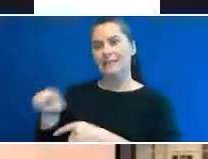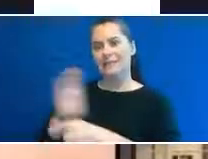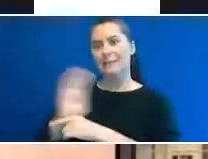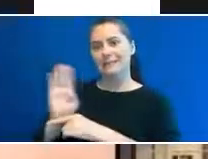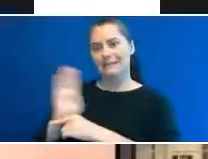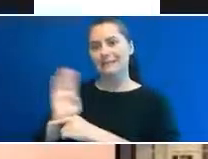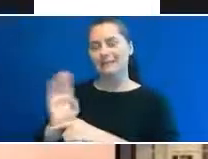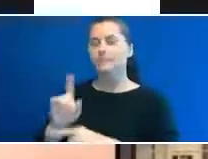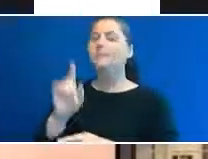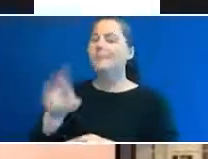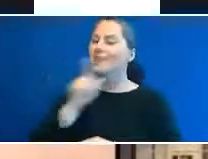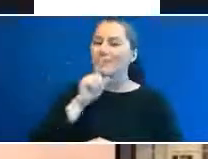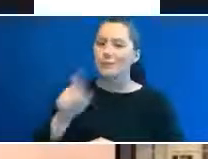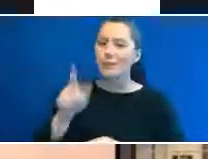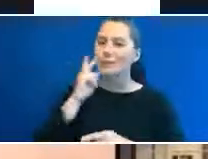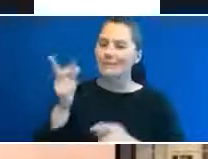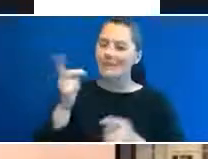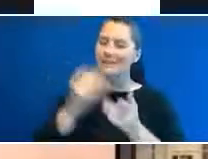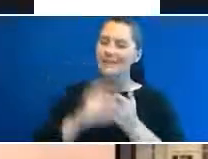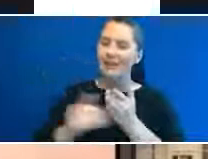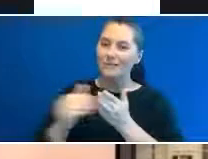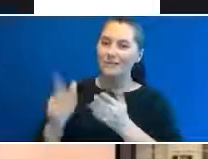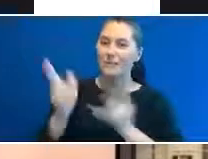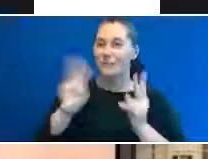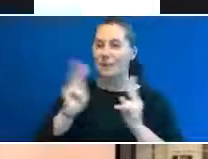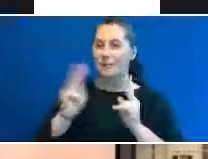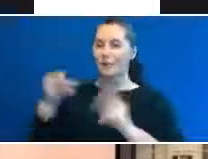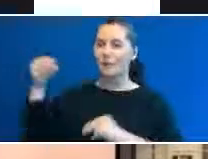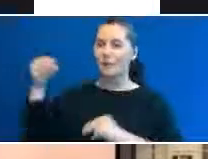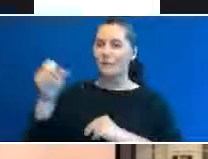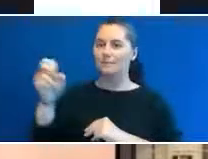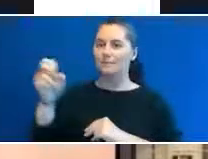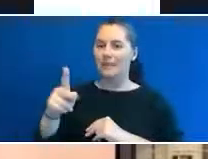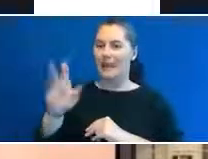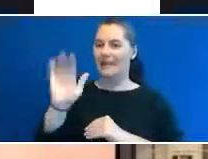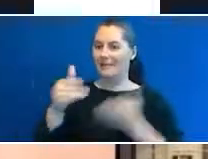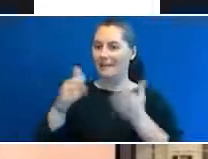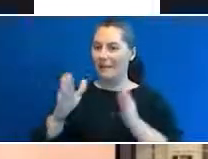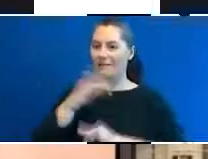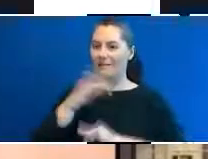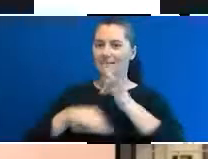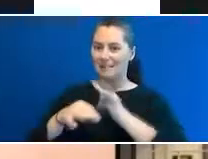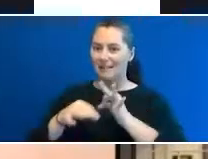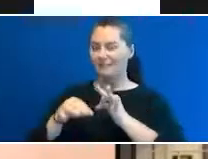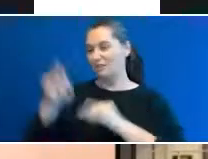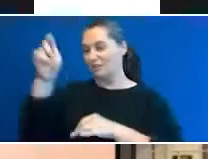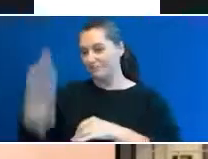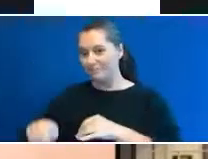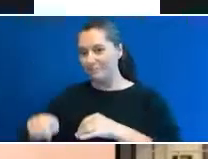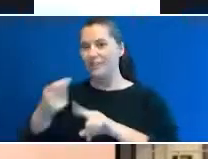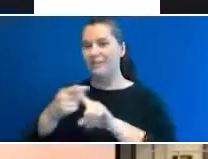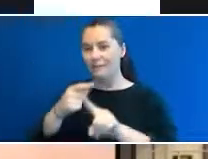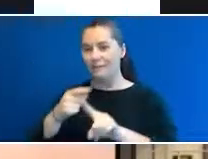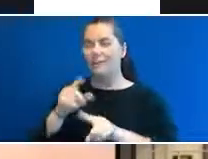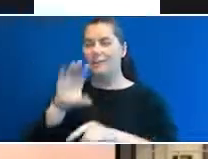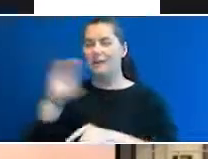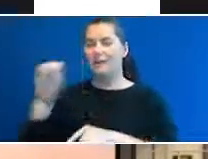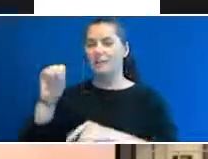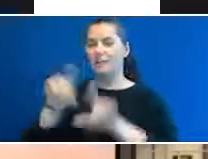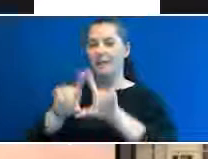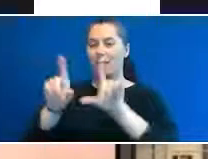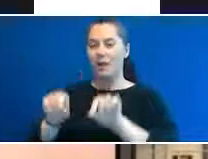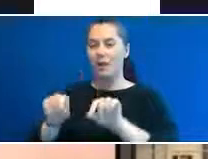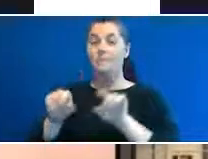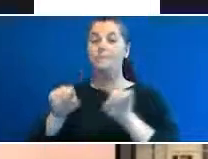so often where people reimburse and everything that way. So with this, you're going to be able to not only be able to use a corporate card,